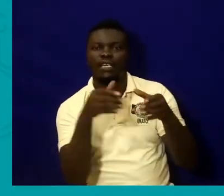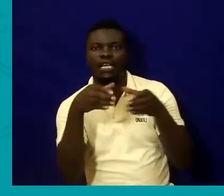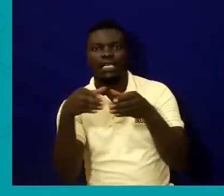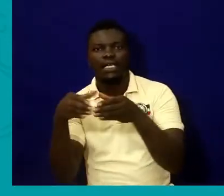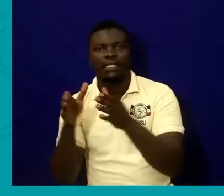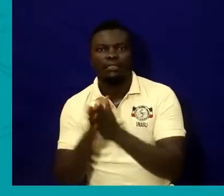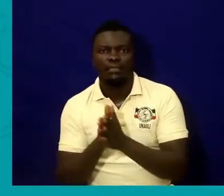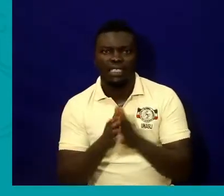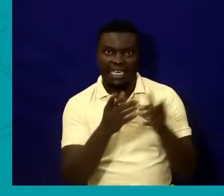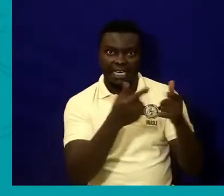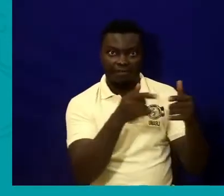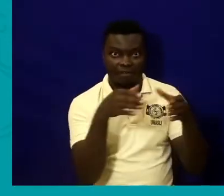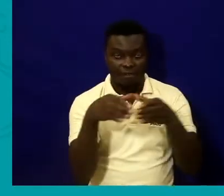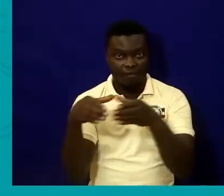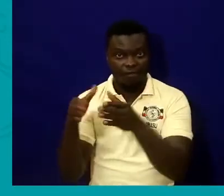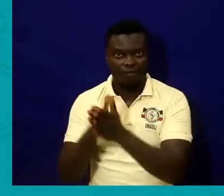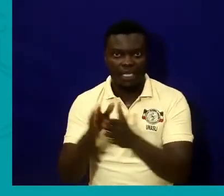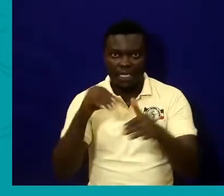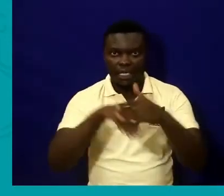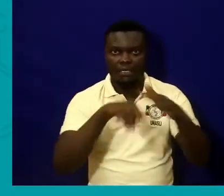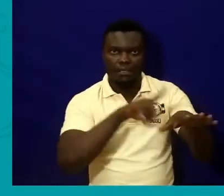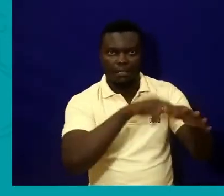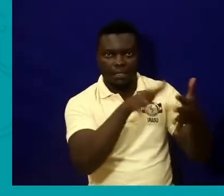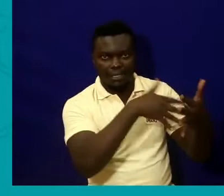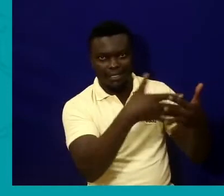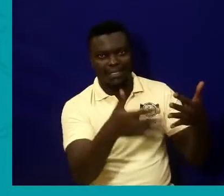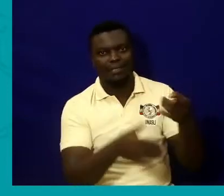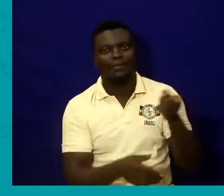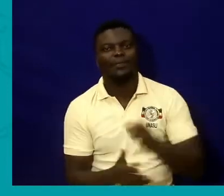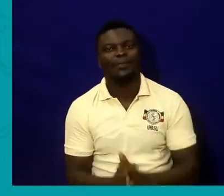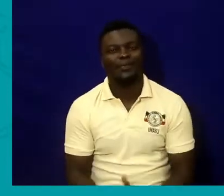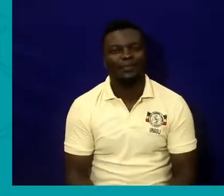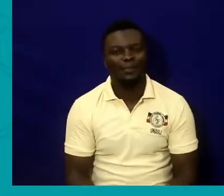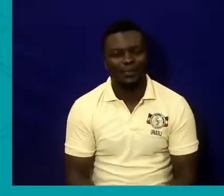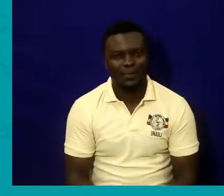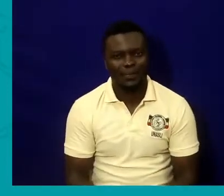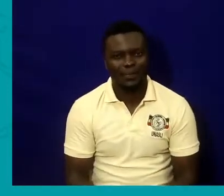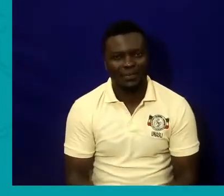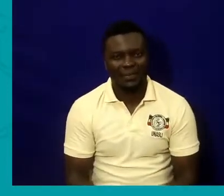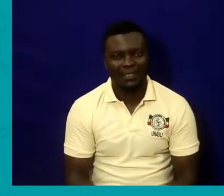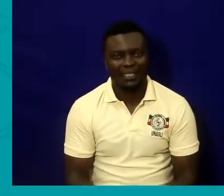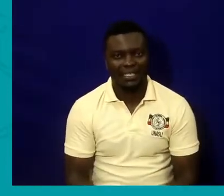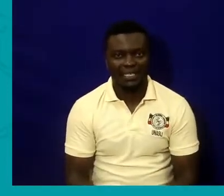to certain groups in the periodic table.